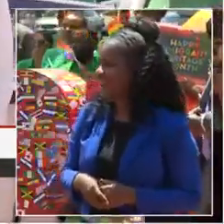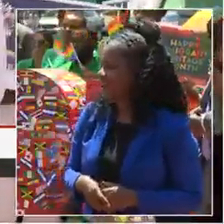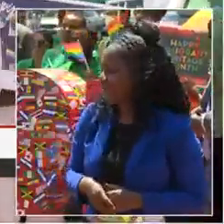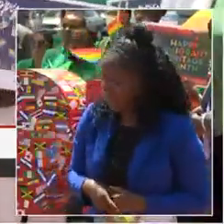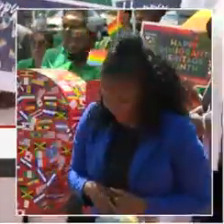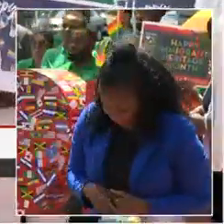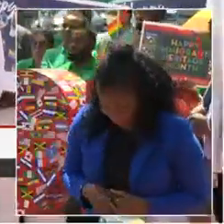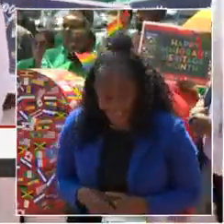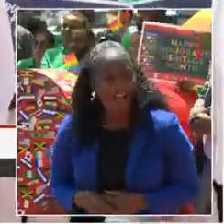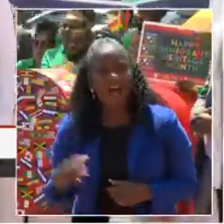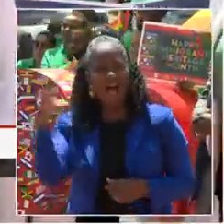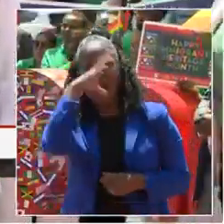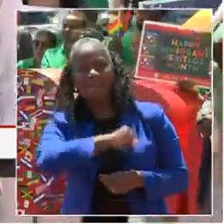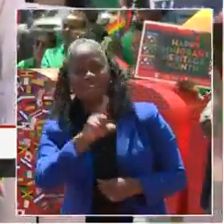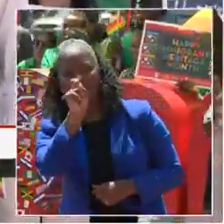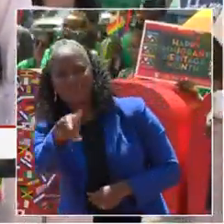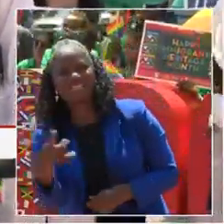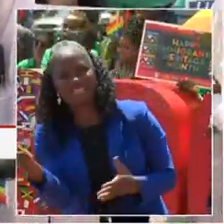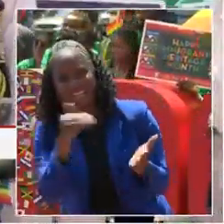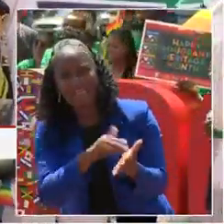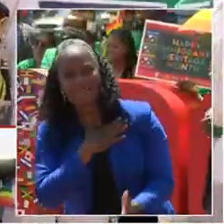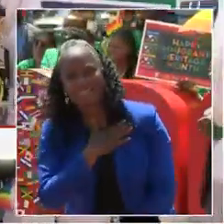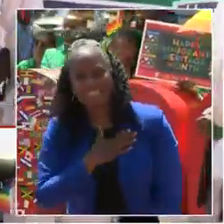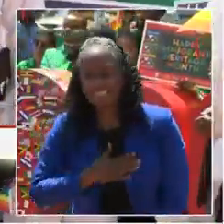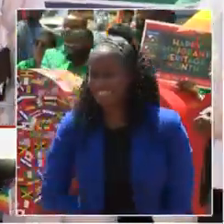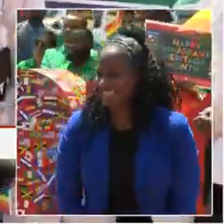I missed the question.